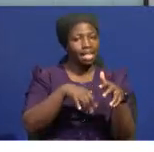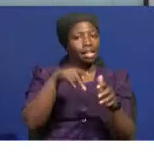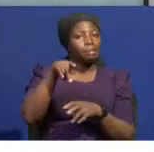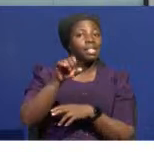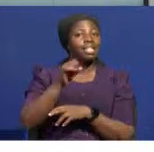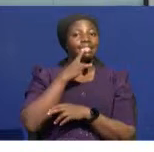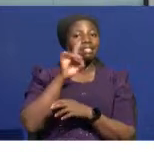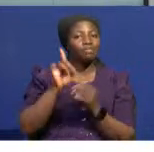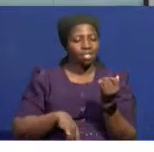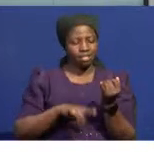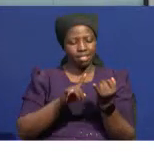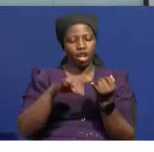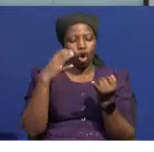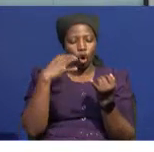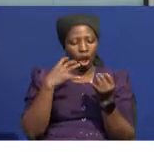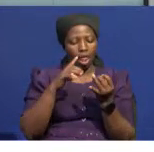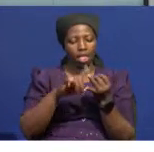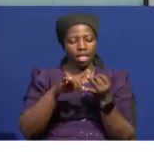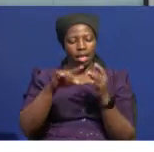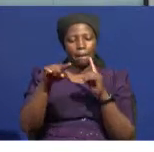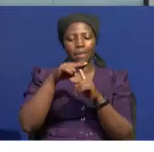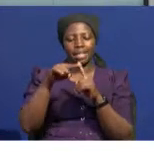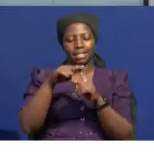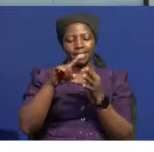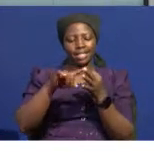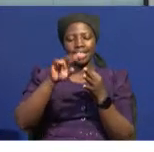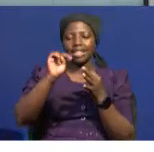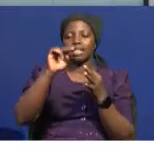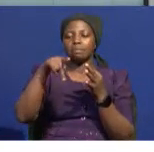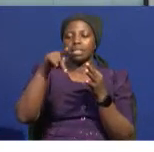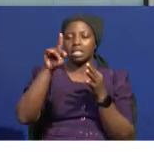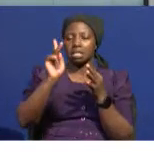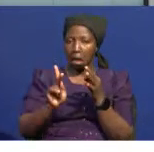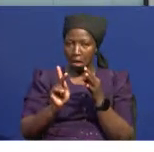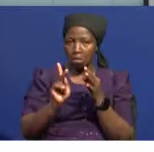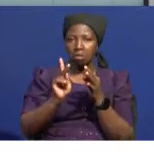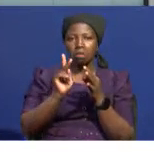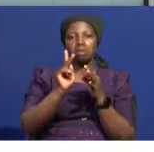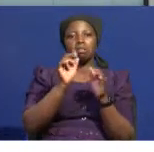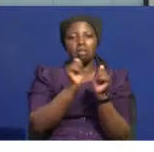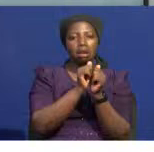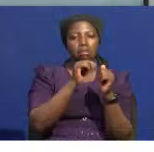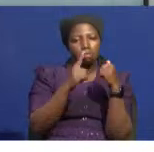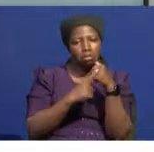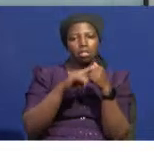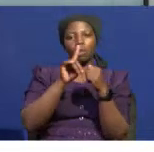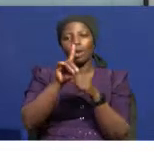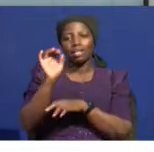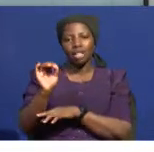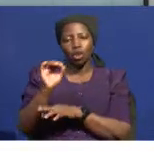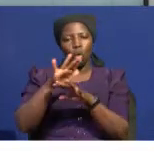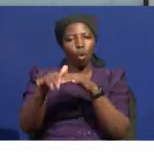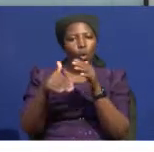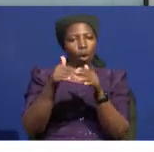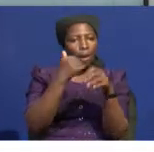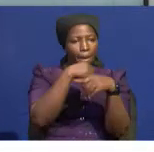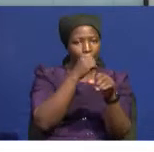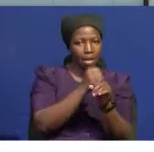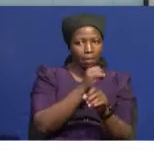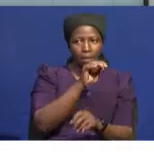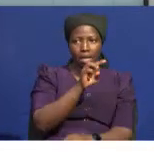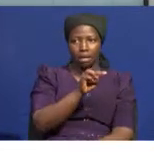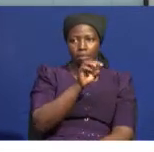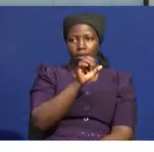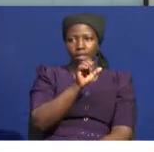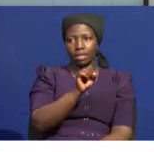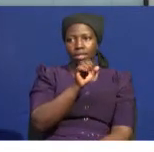Gold, Kelfos Plus and NPK 102610, all manufactured by MS Kel Chemicals,